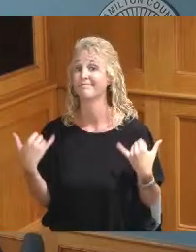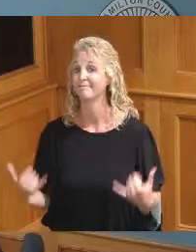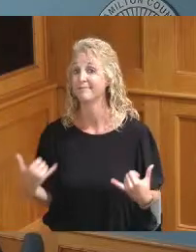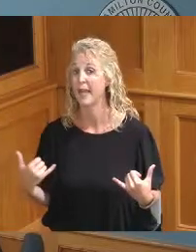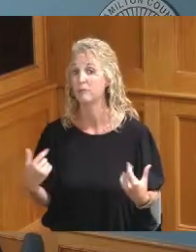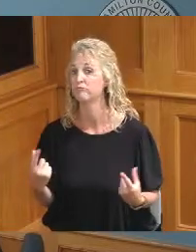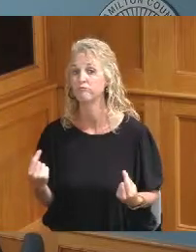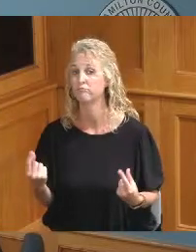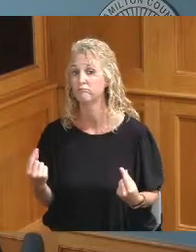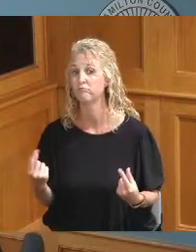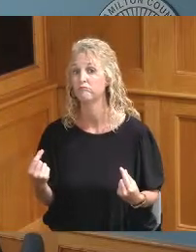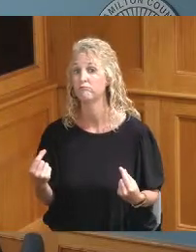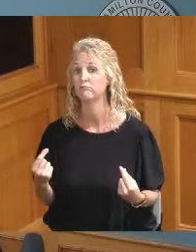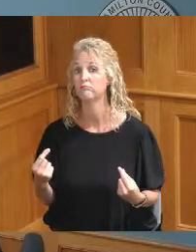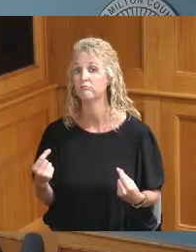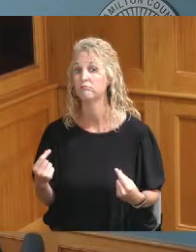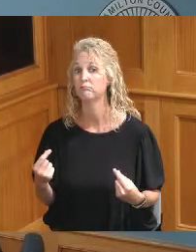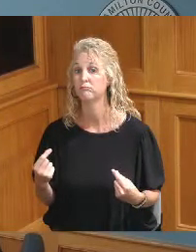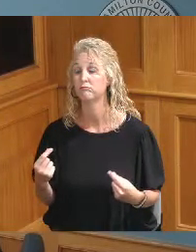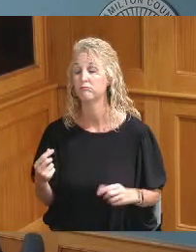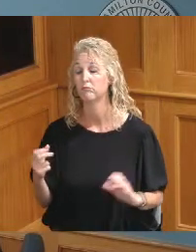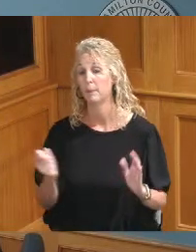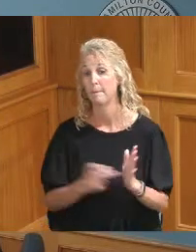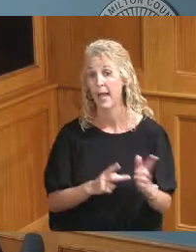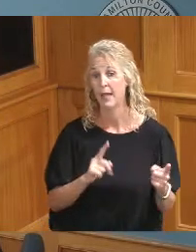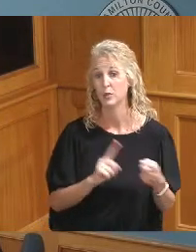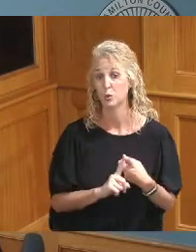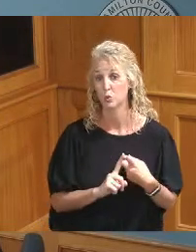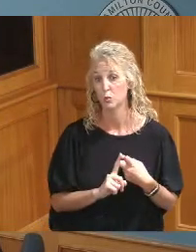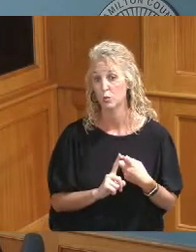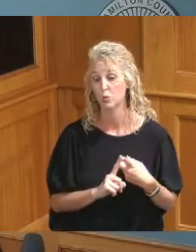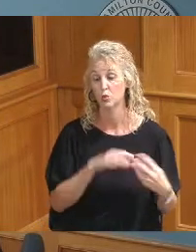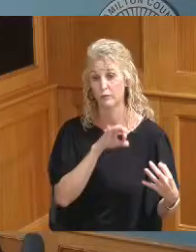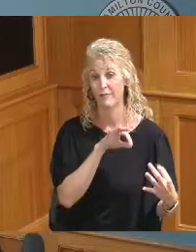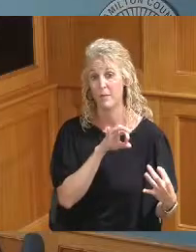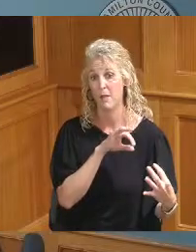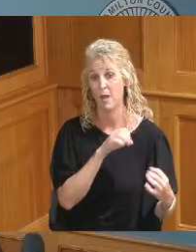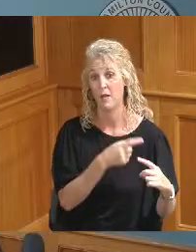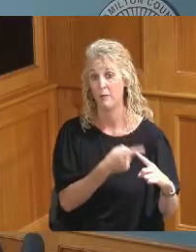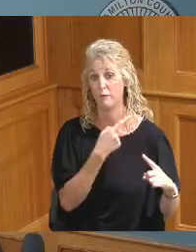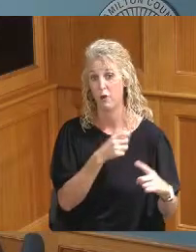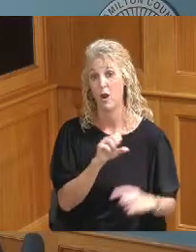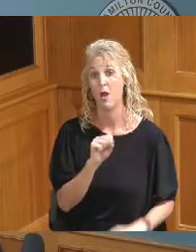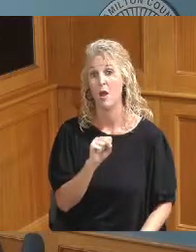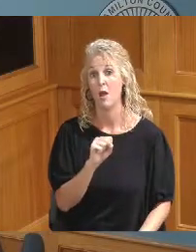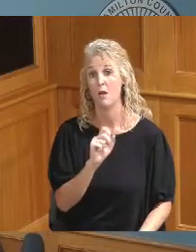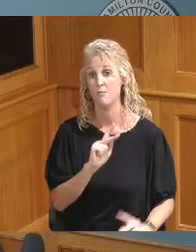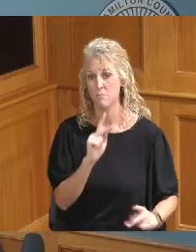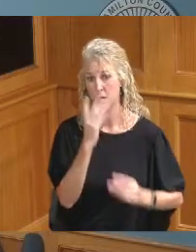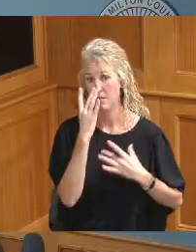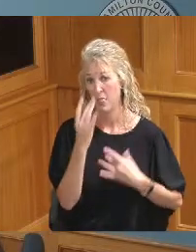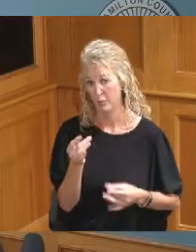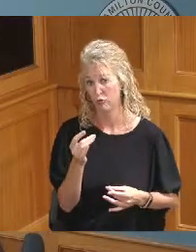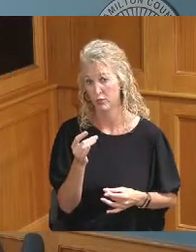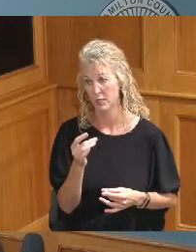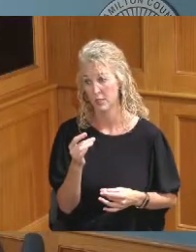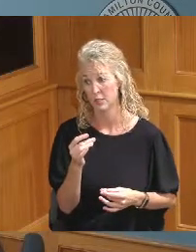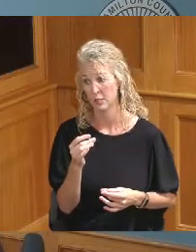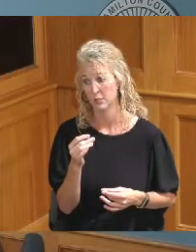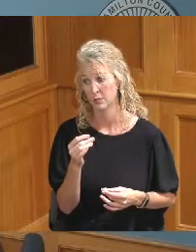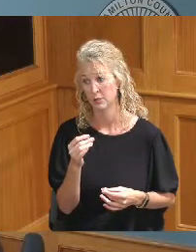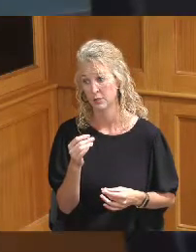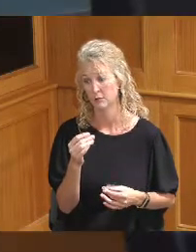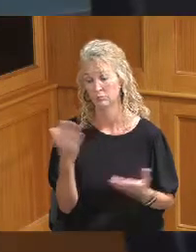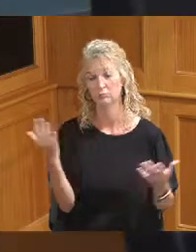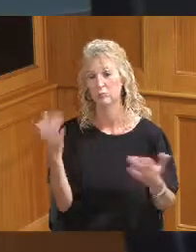the next steps then. You're going to go down, you're going to go back, you're going to get feedback from stakeholders. What are